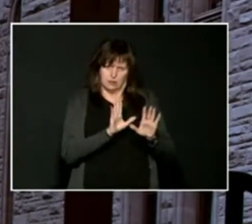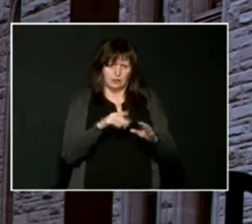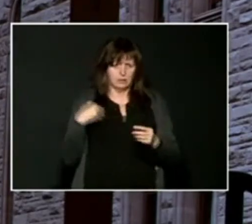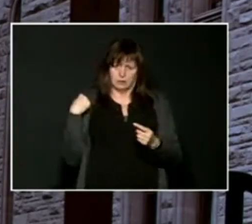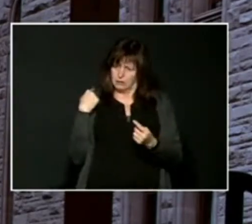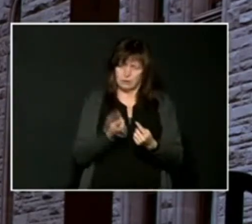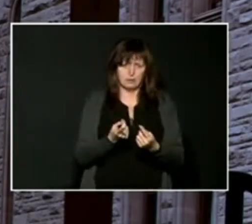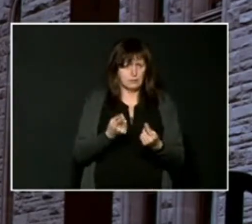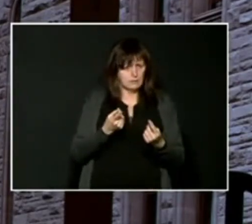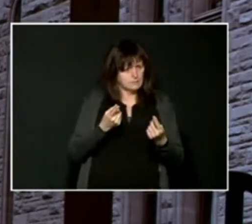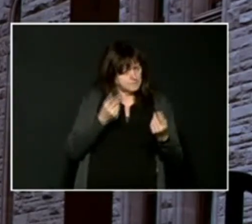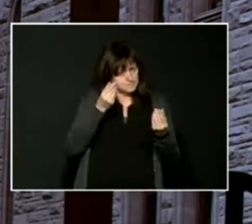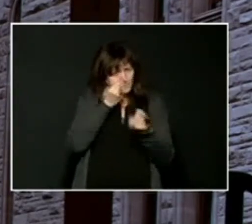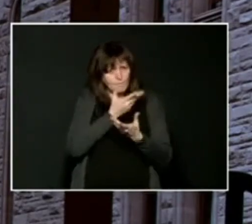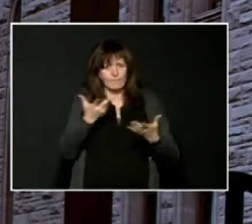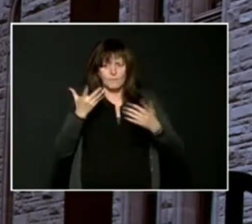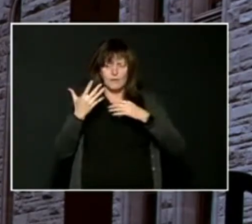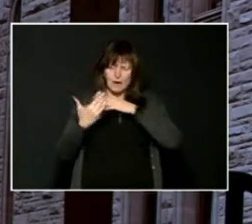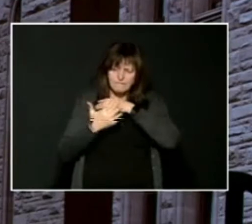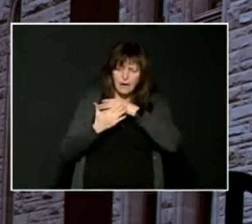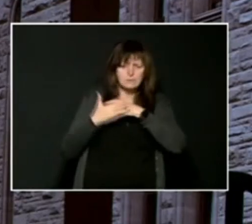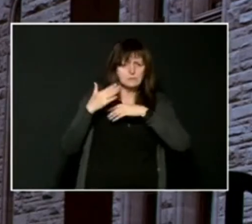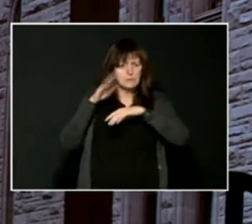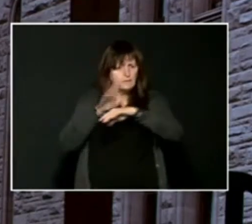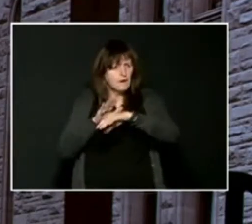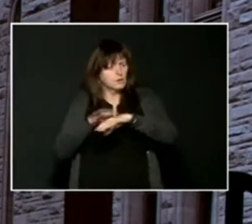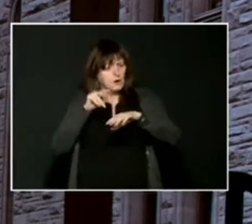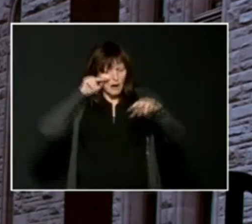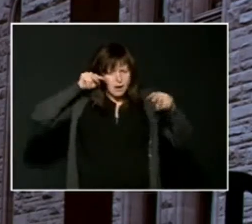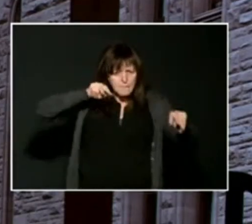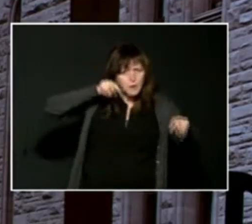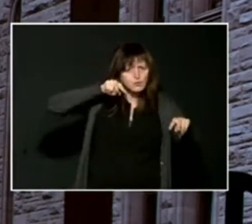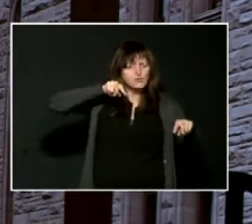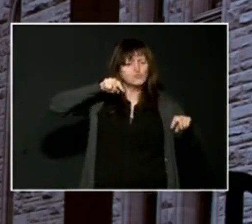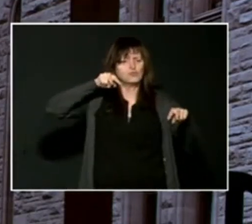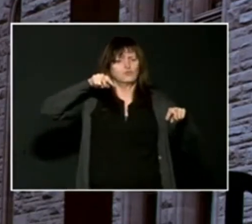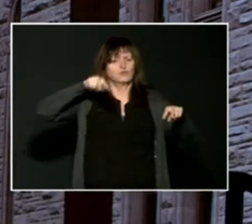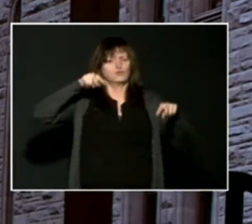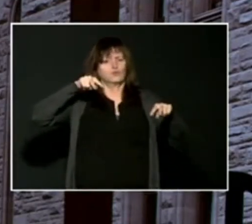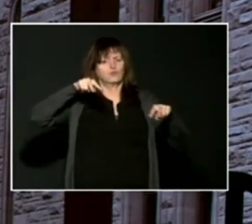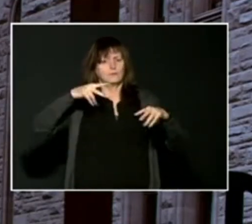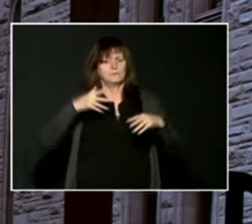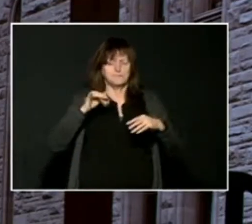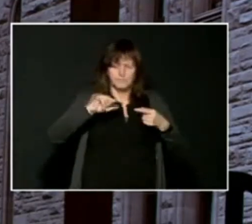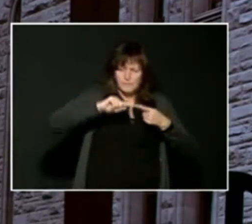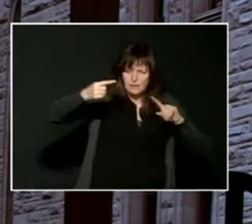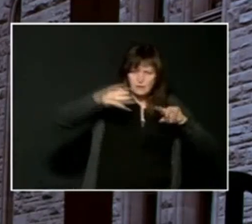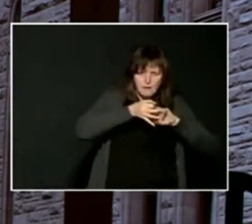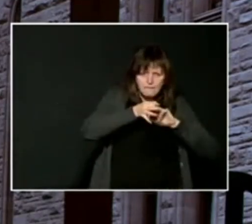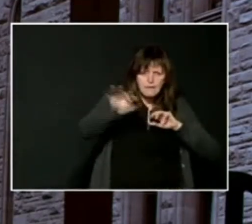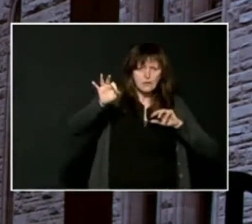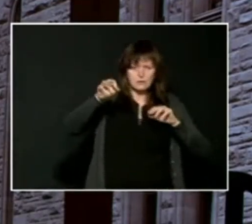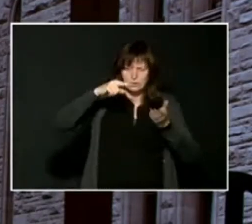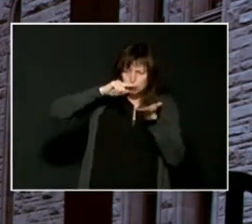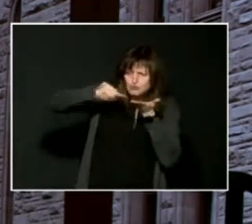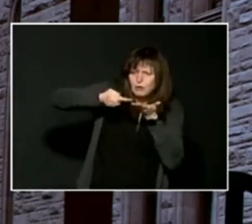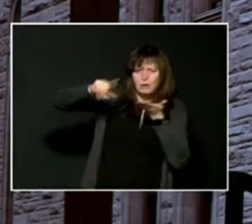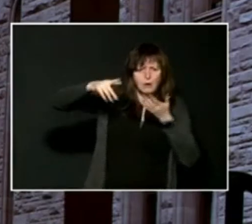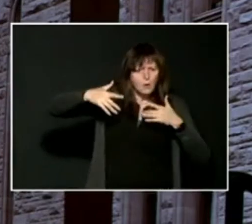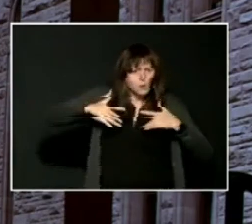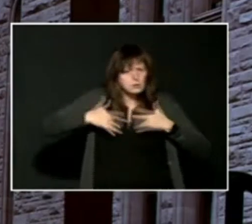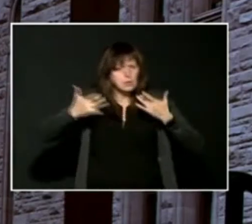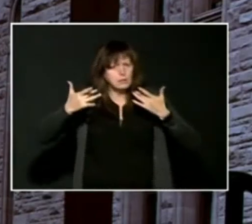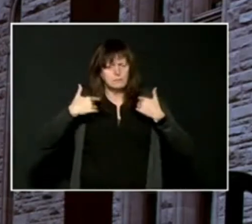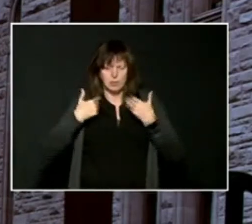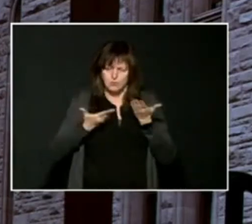have to monitor the situation. We have to increase our monitoring of the variants. We have to make recommendations, as we did each week